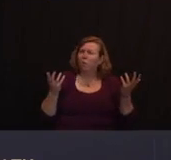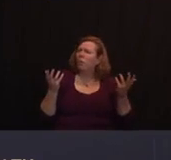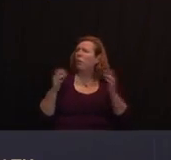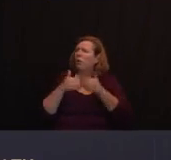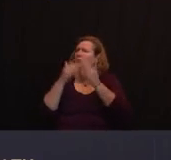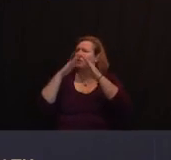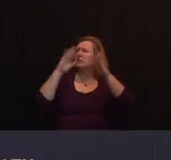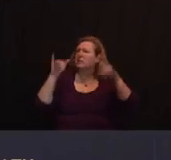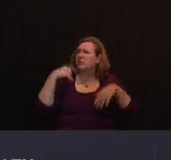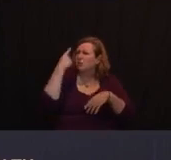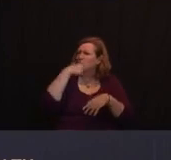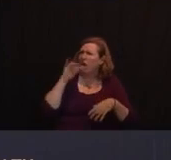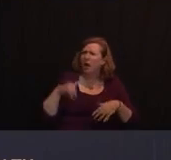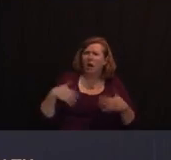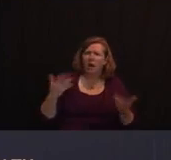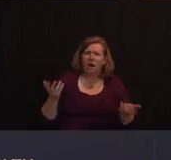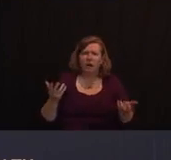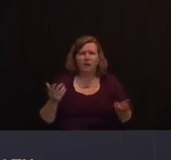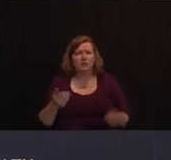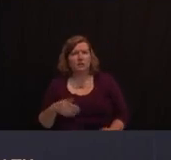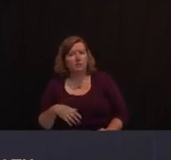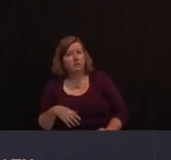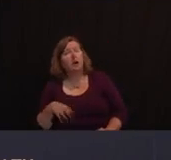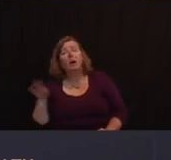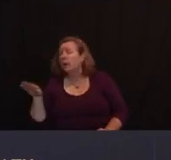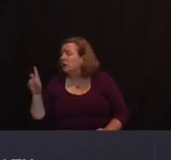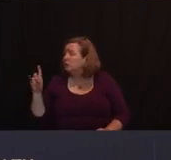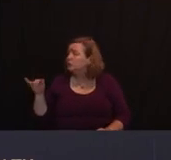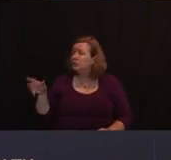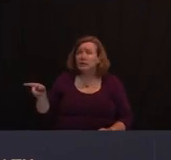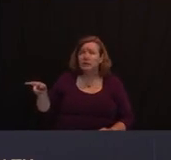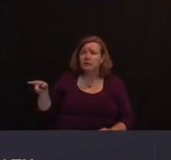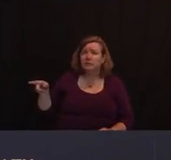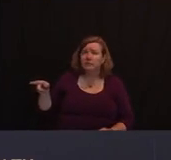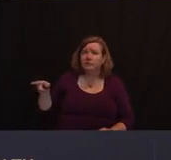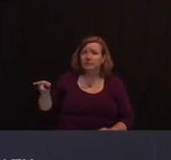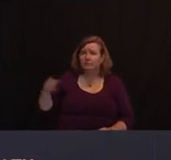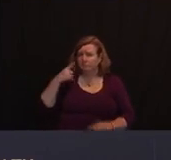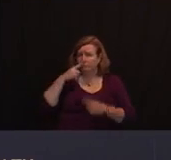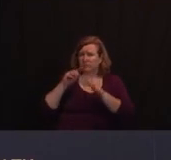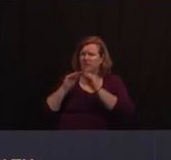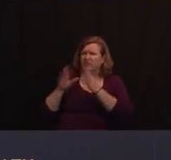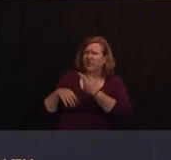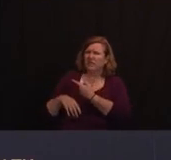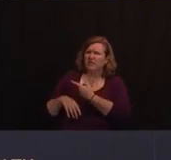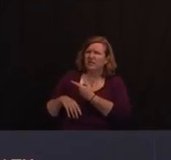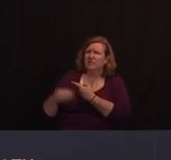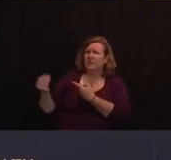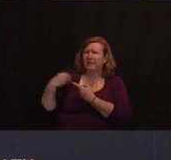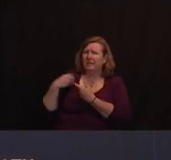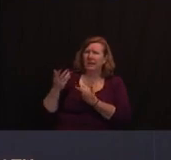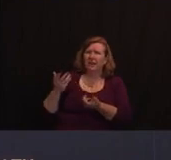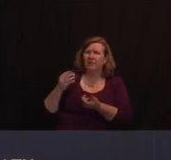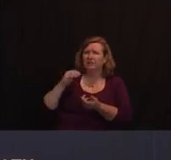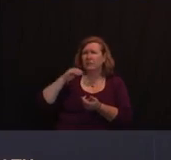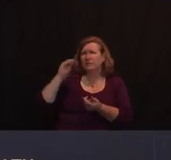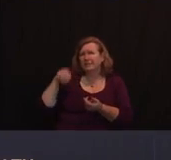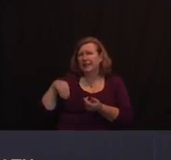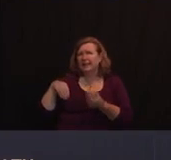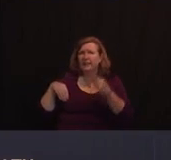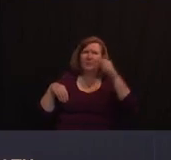And just, Commissioner, if you'd be kind enough to give clarification, you'd given some data on the percentage of blacks. I think you said